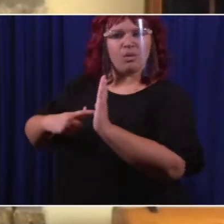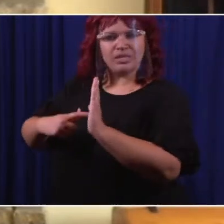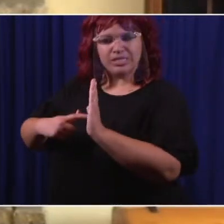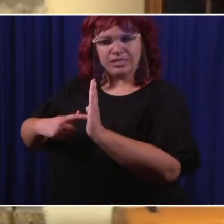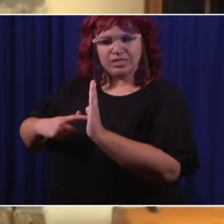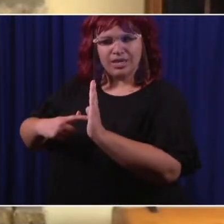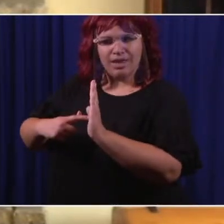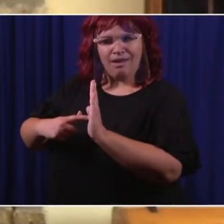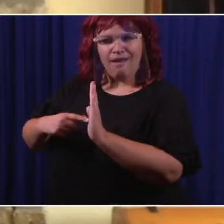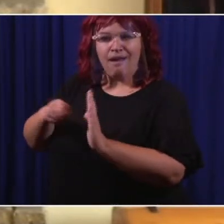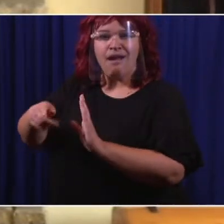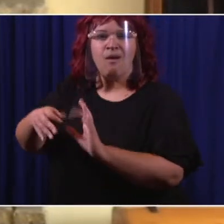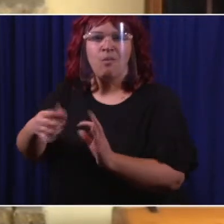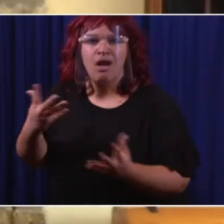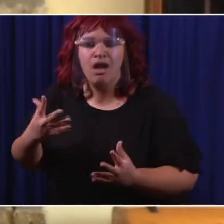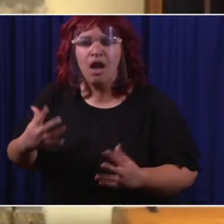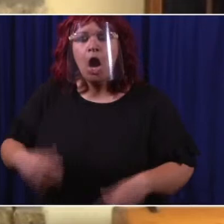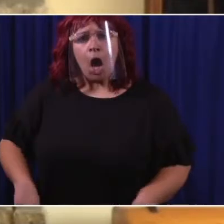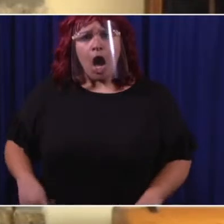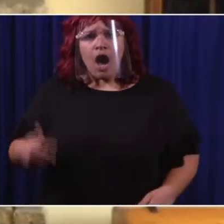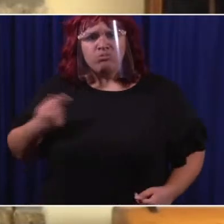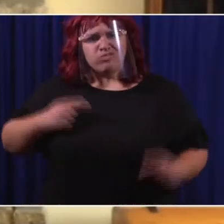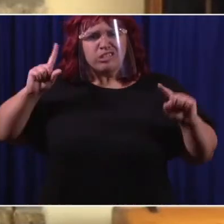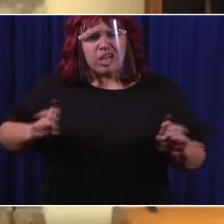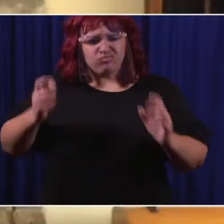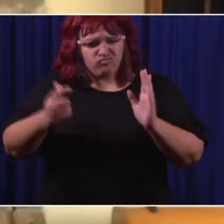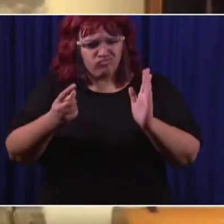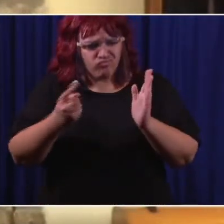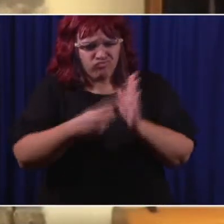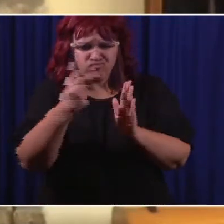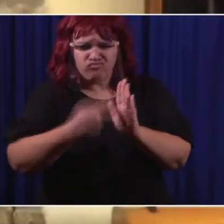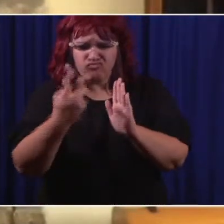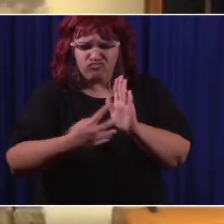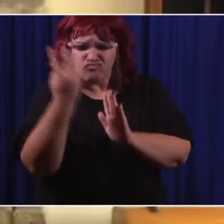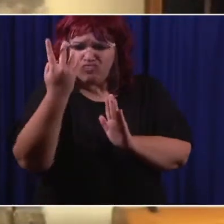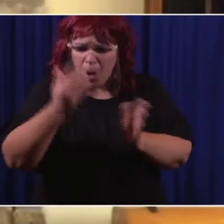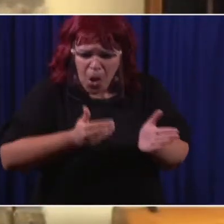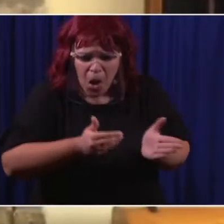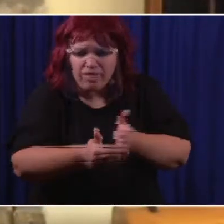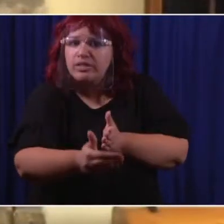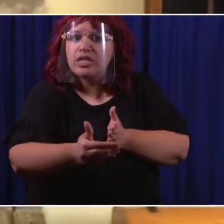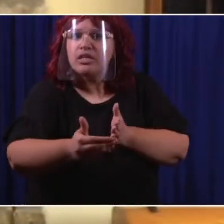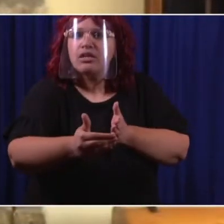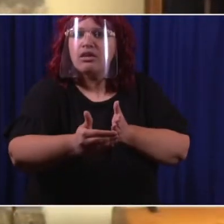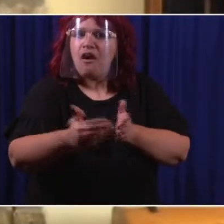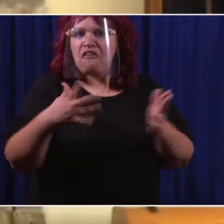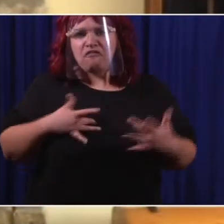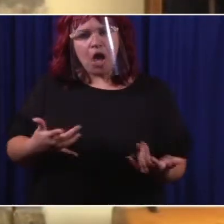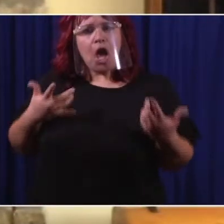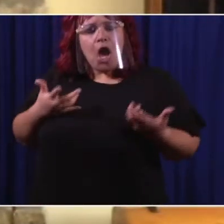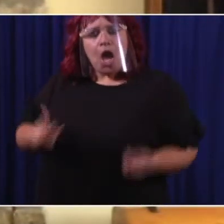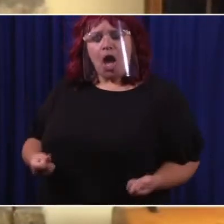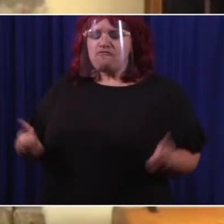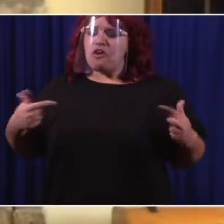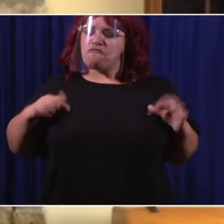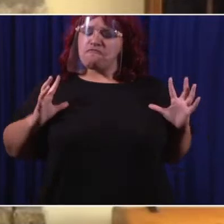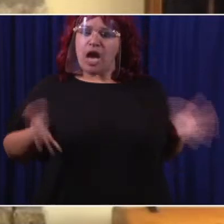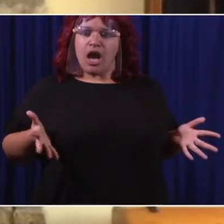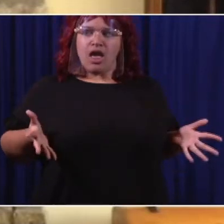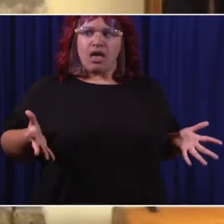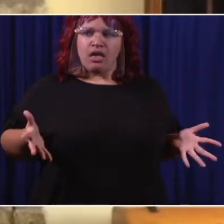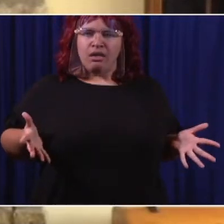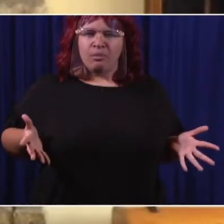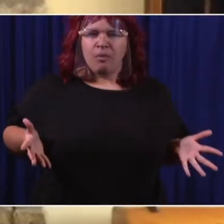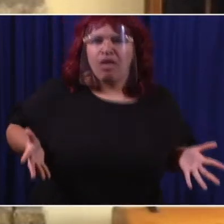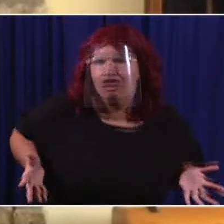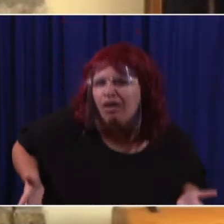overly sure of his situation. Do you think that people can look at all this testing that's going on and get a